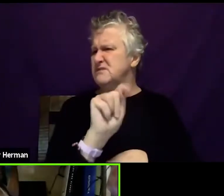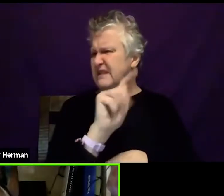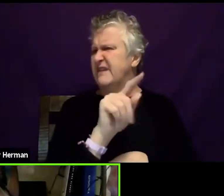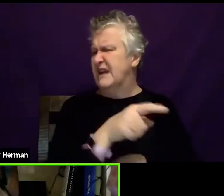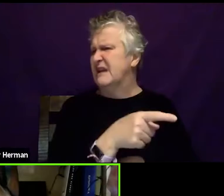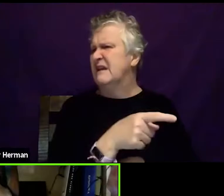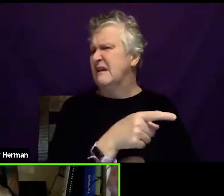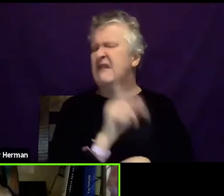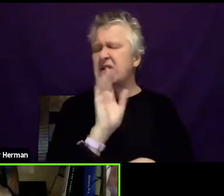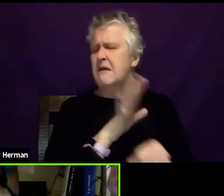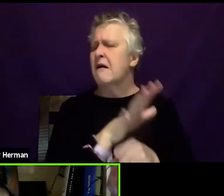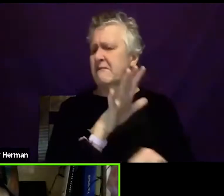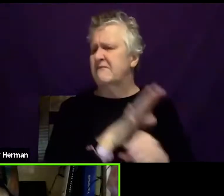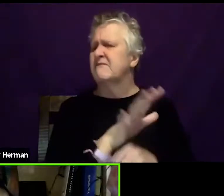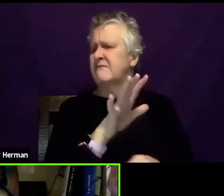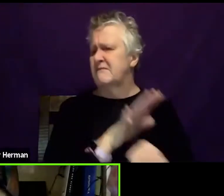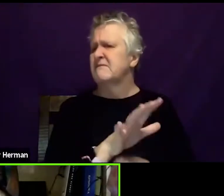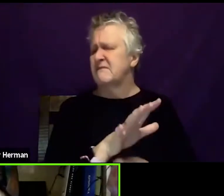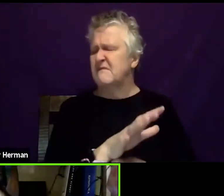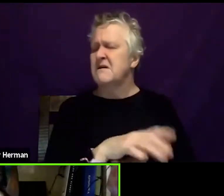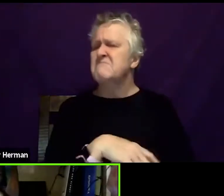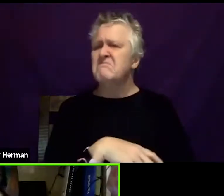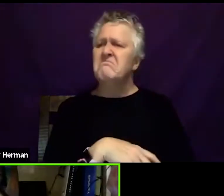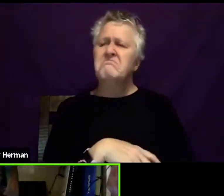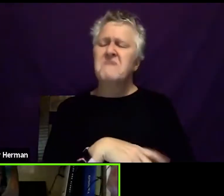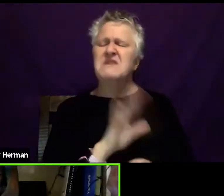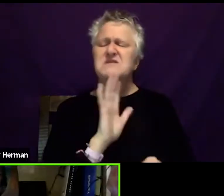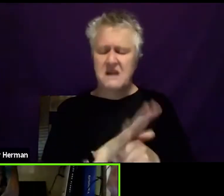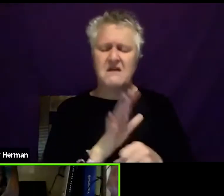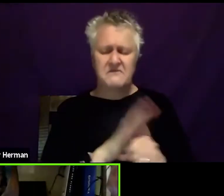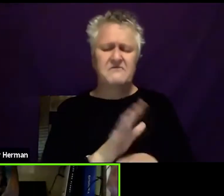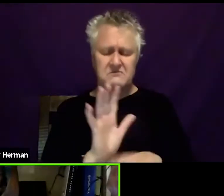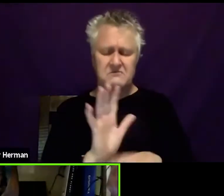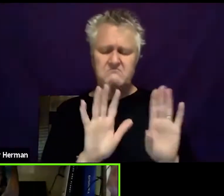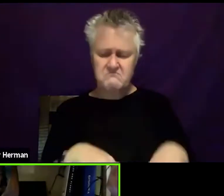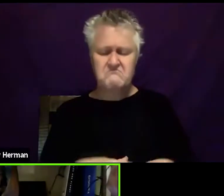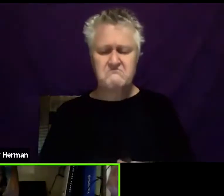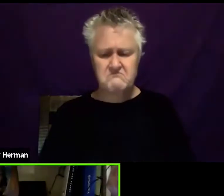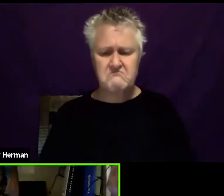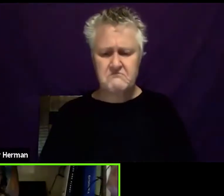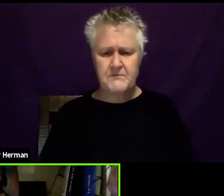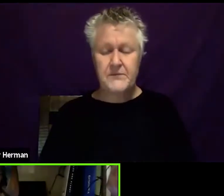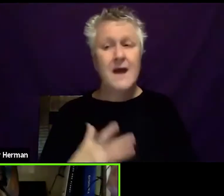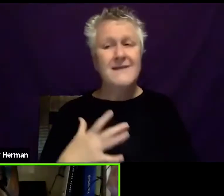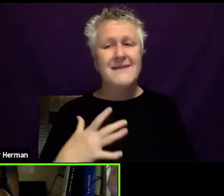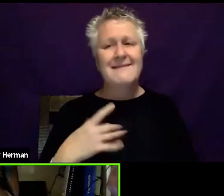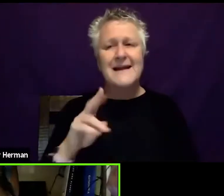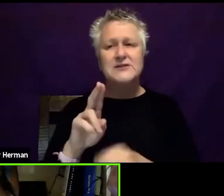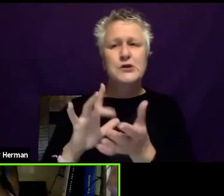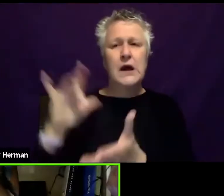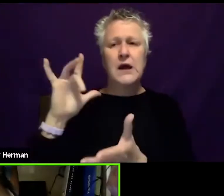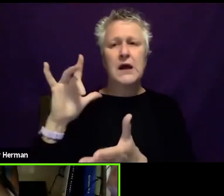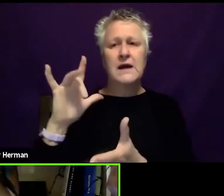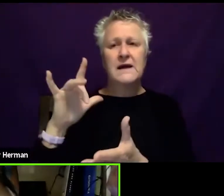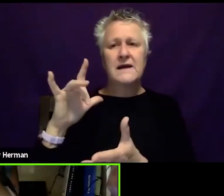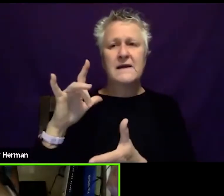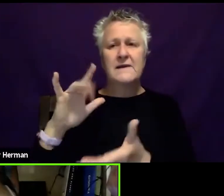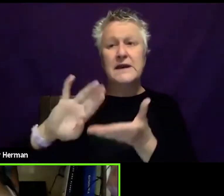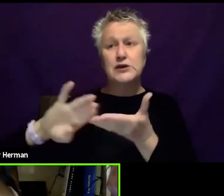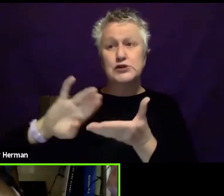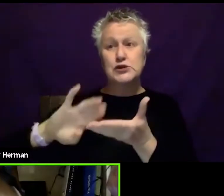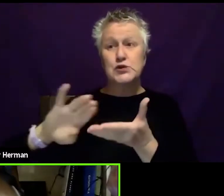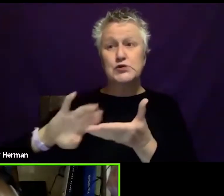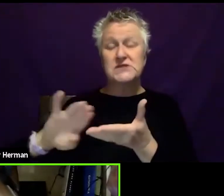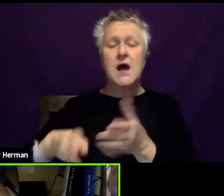that's enough of an accommodation. That's a workaround. They liked to use the excuse that the room was too small to have